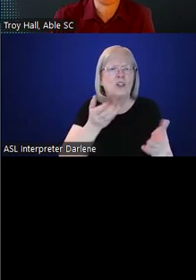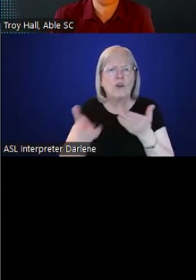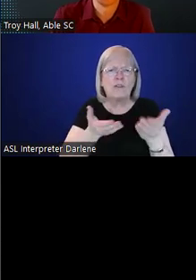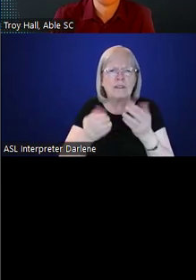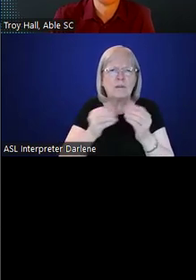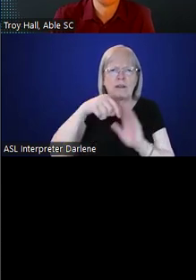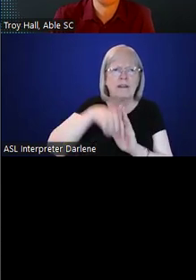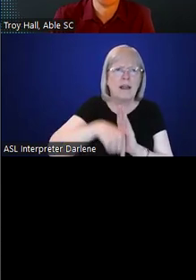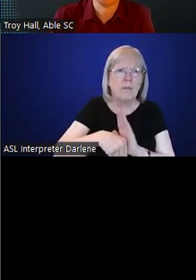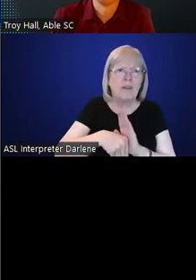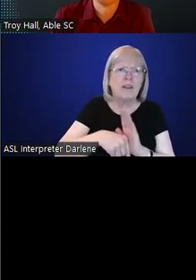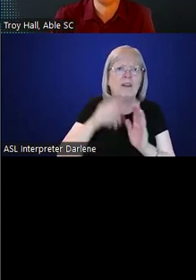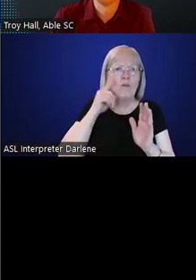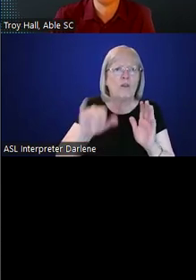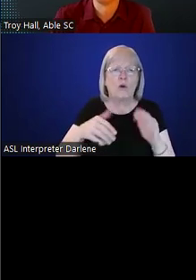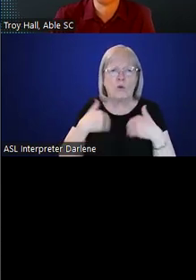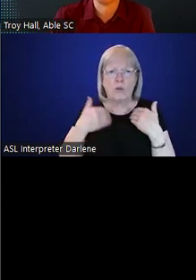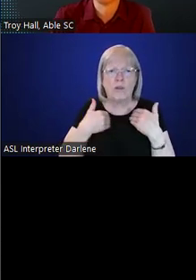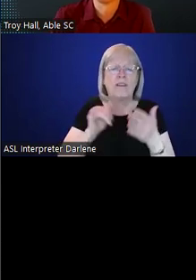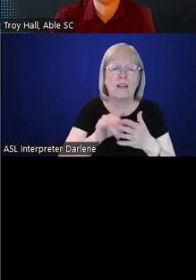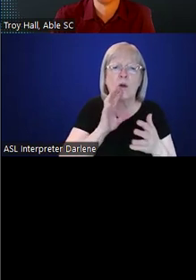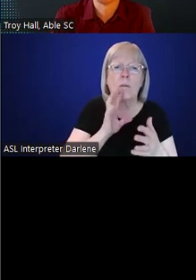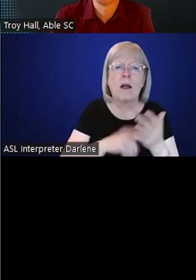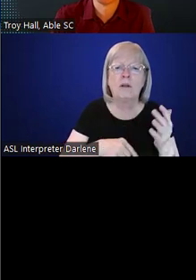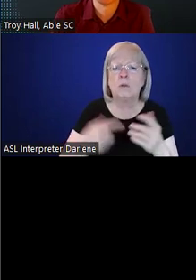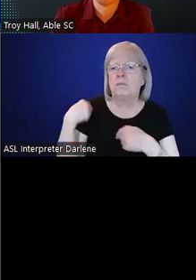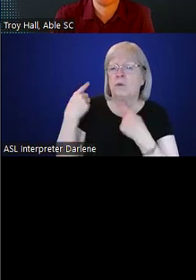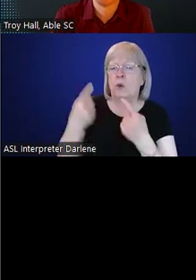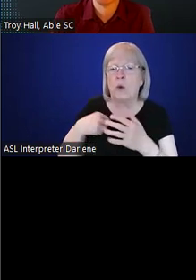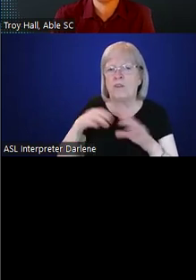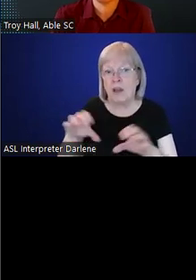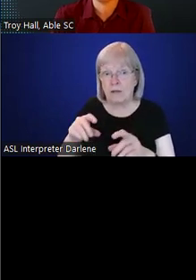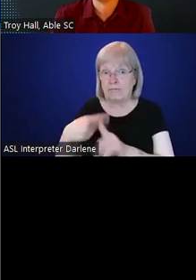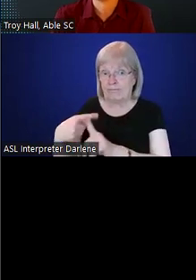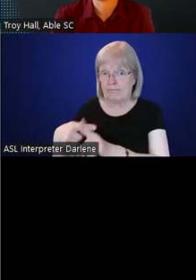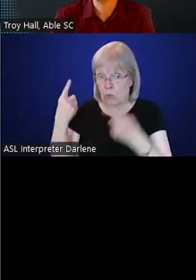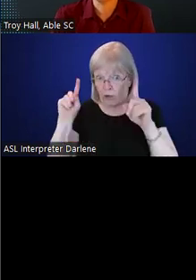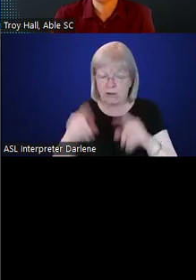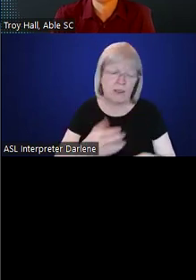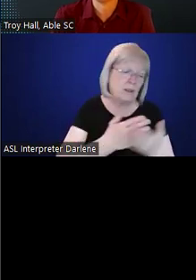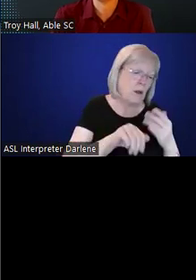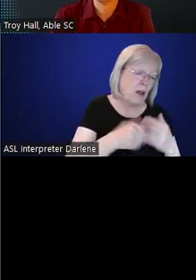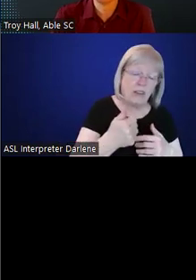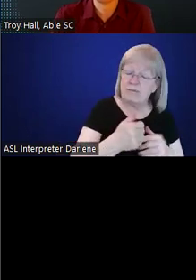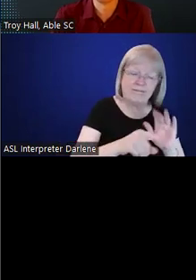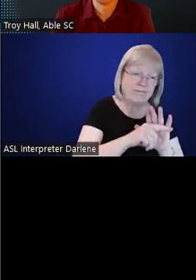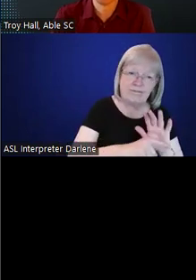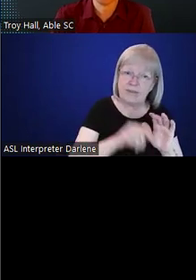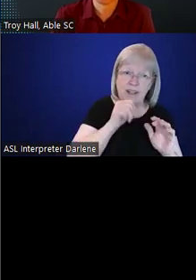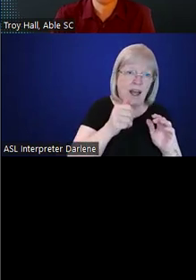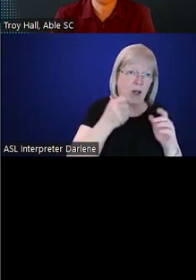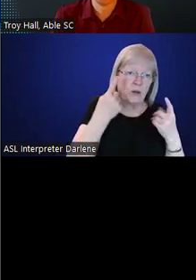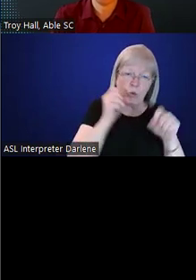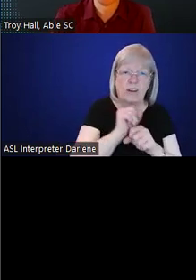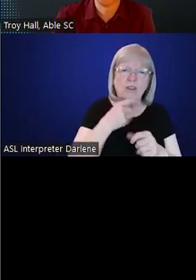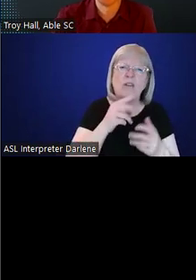the actual practices of what we've done, what doesn't work, what best practices are. So if today seems a little like